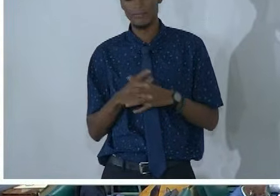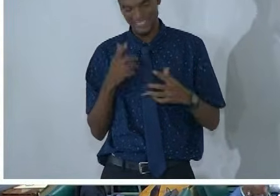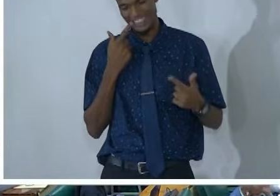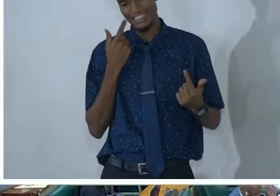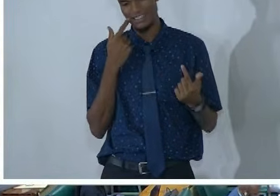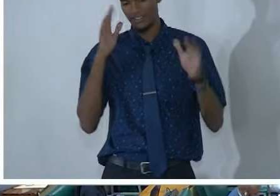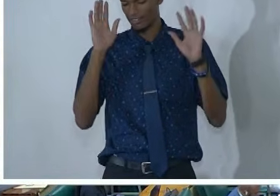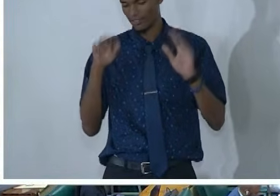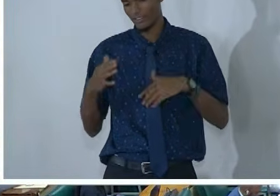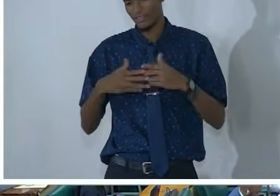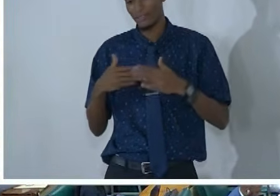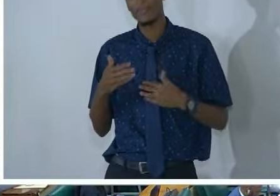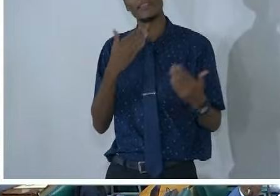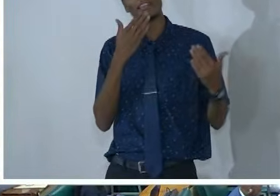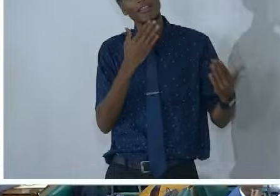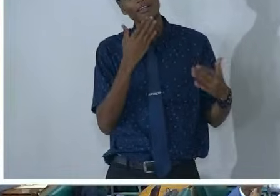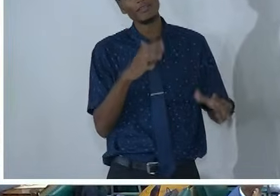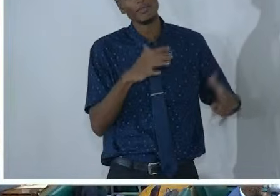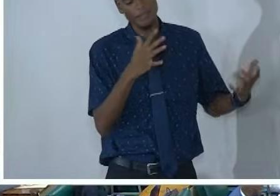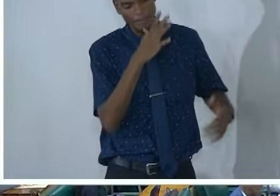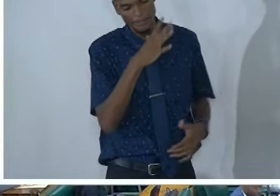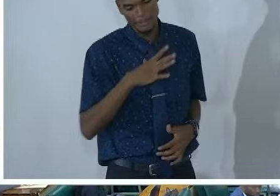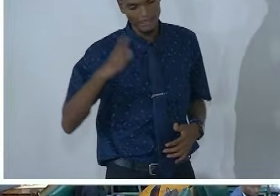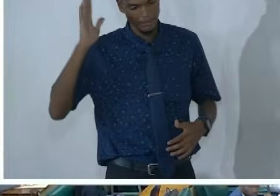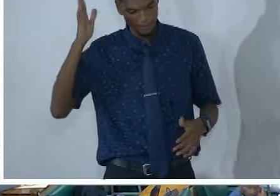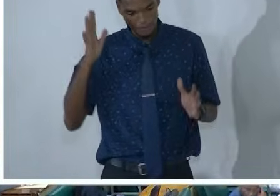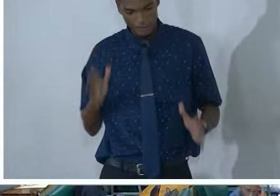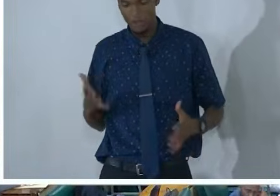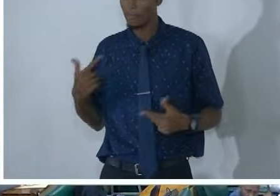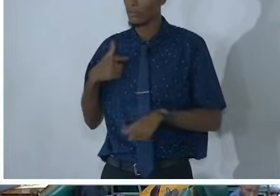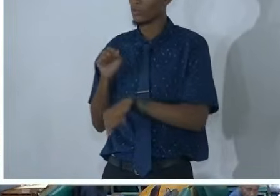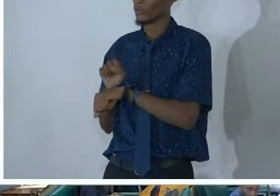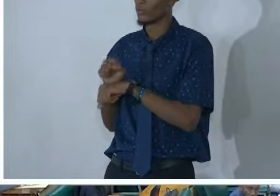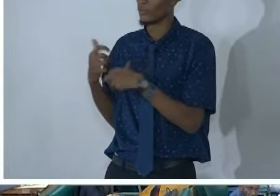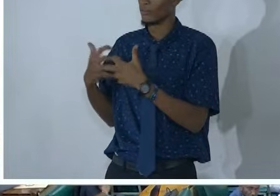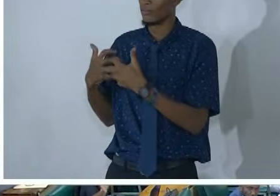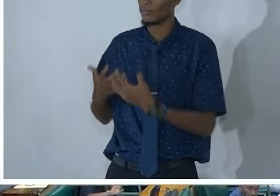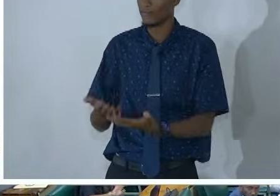Thank you very much, Madam Speaker, colleagues. Madam Speaker,